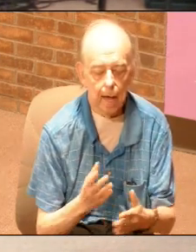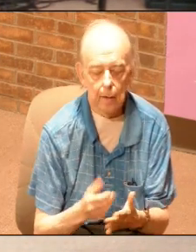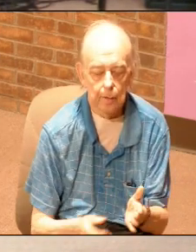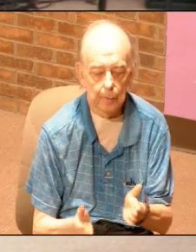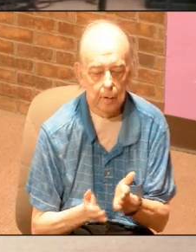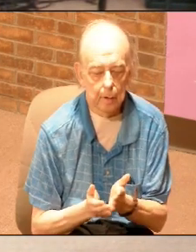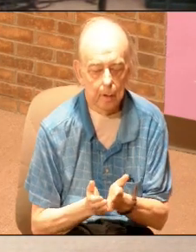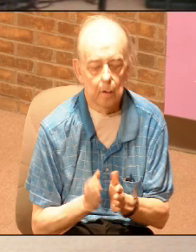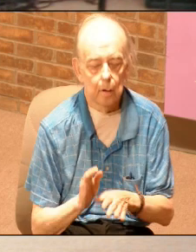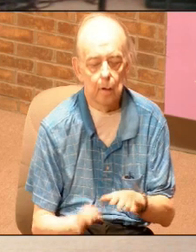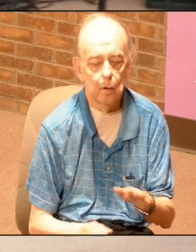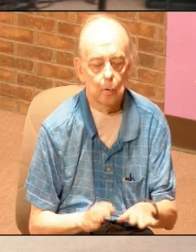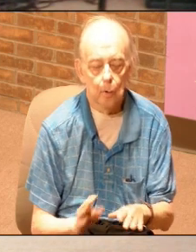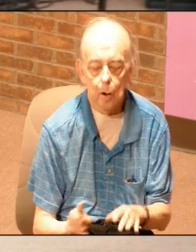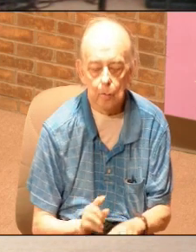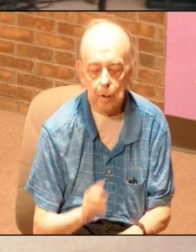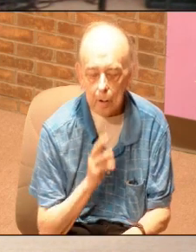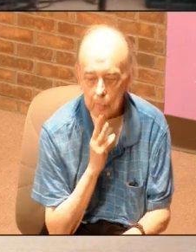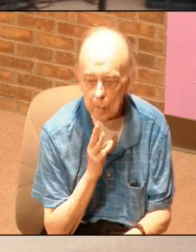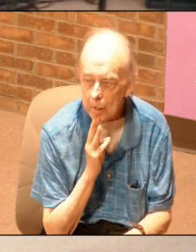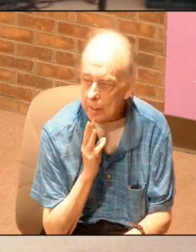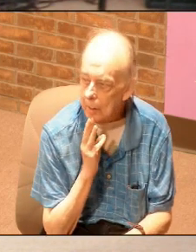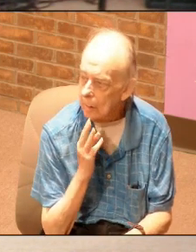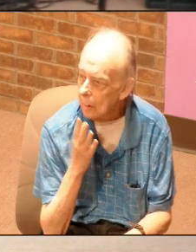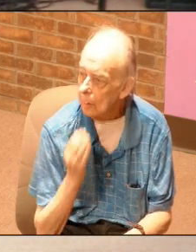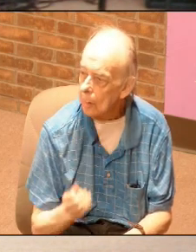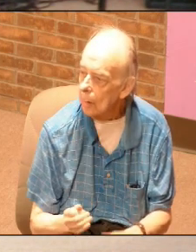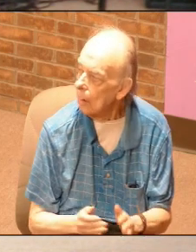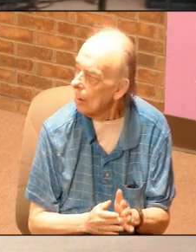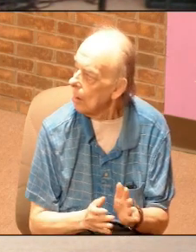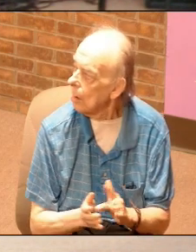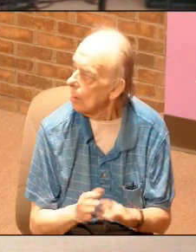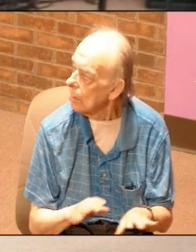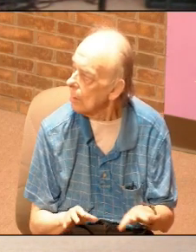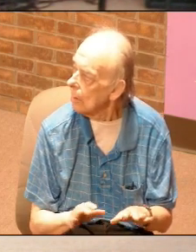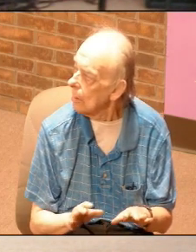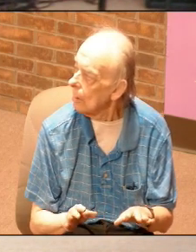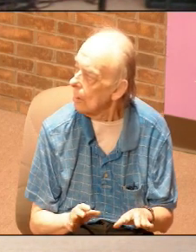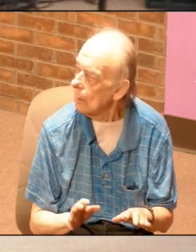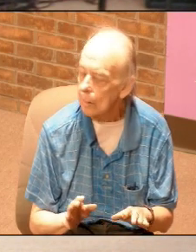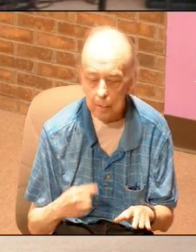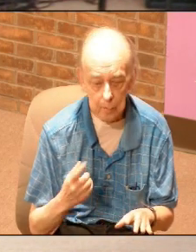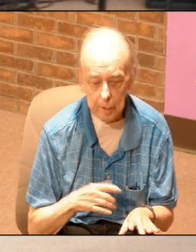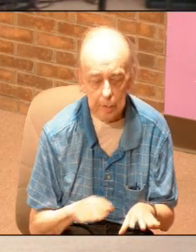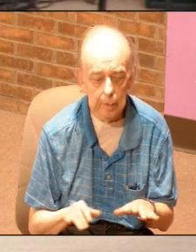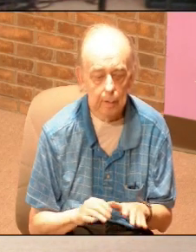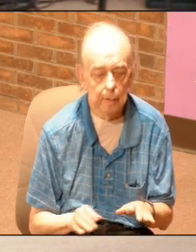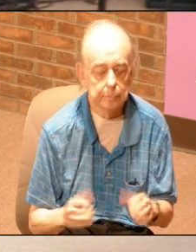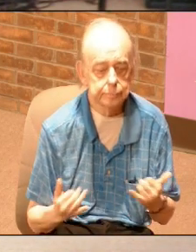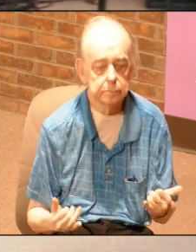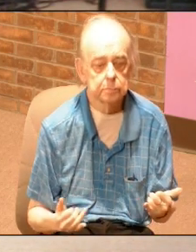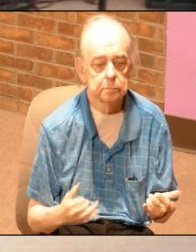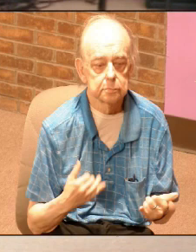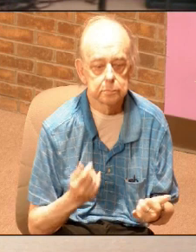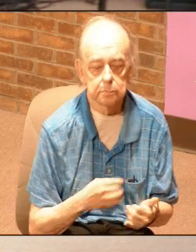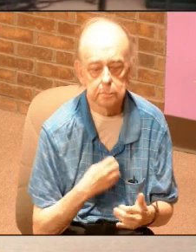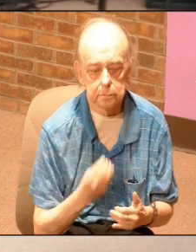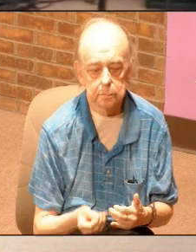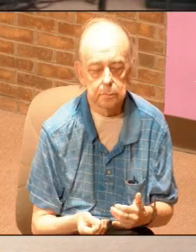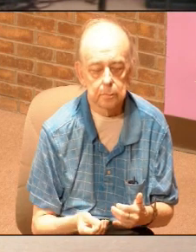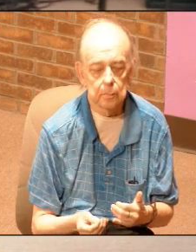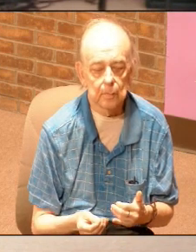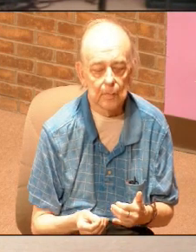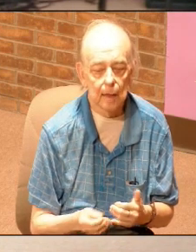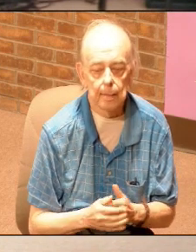boat to walk on water. Because Jesus did, and so can we. And so today, we're going to give you another